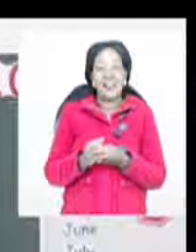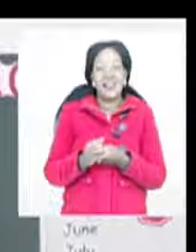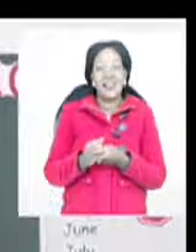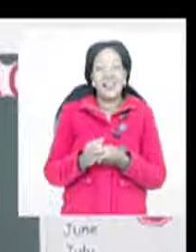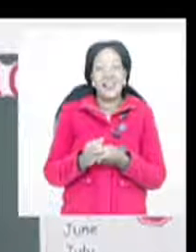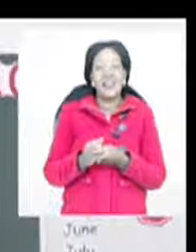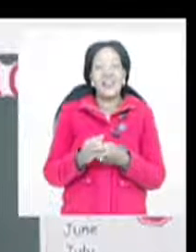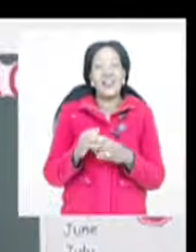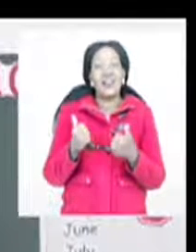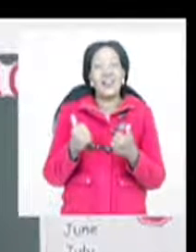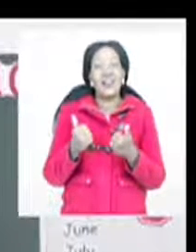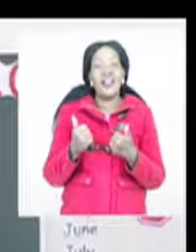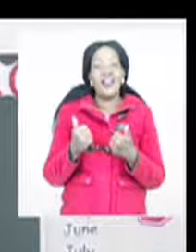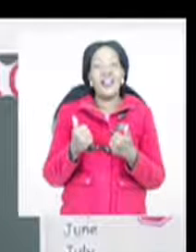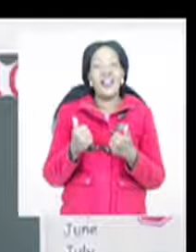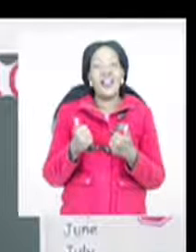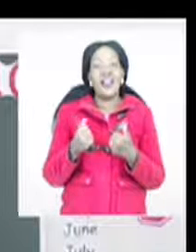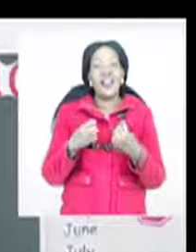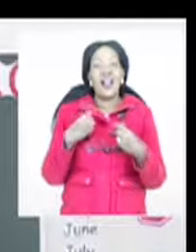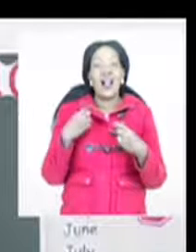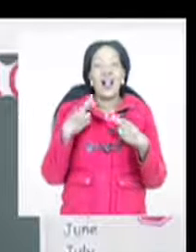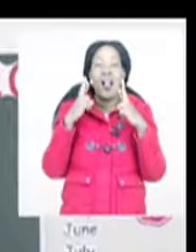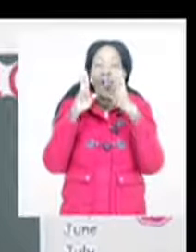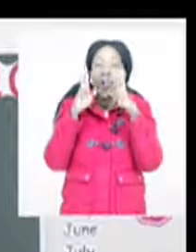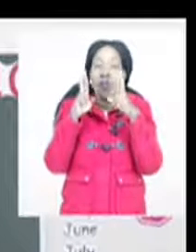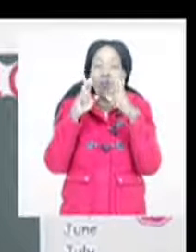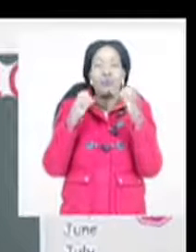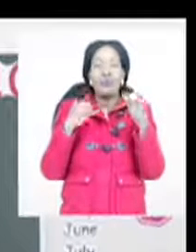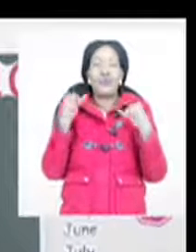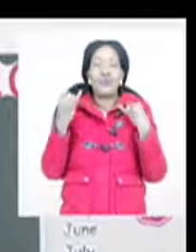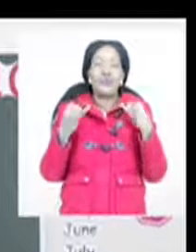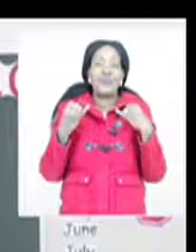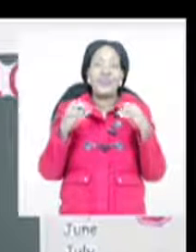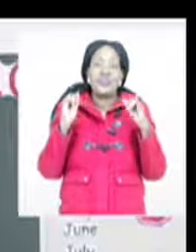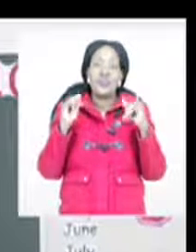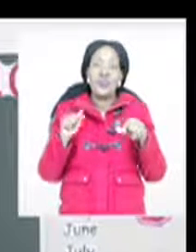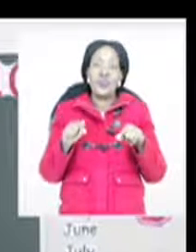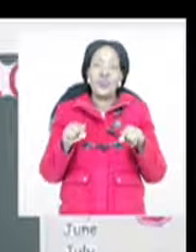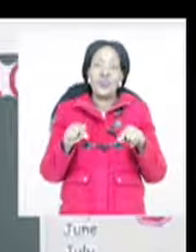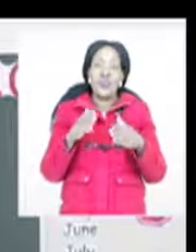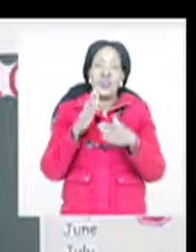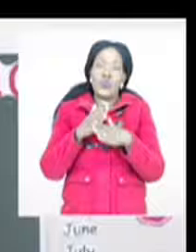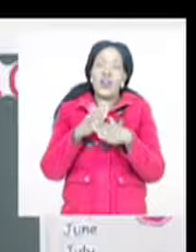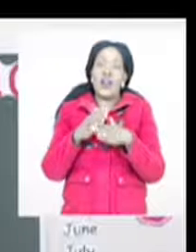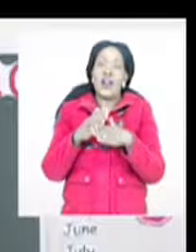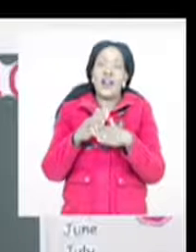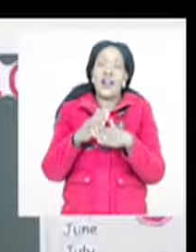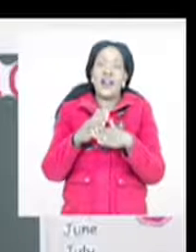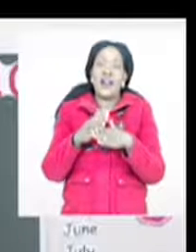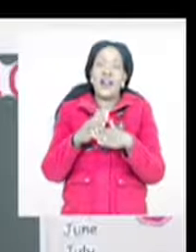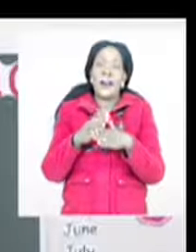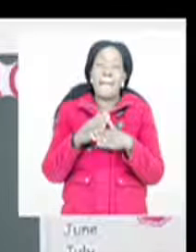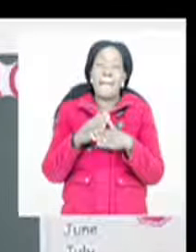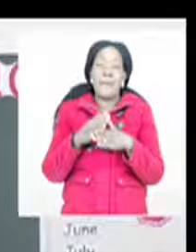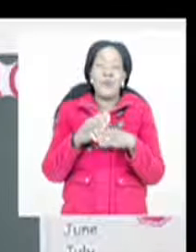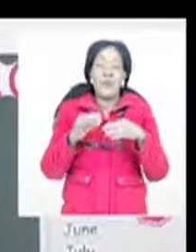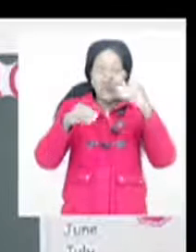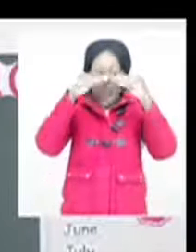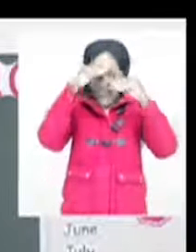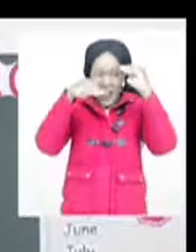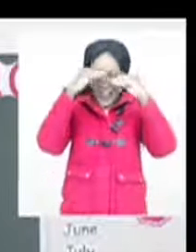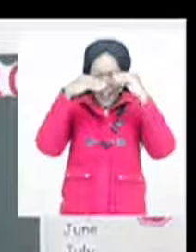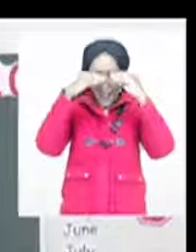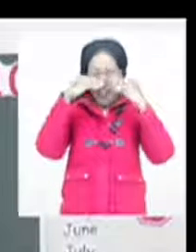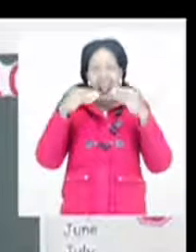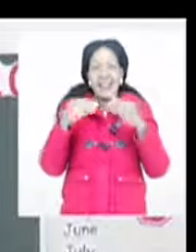Enjoy. Well, friends, I hope you enjoyed today's lesson. I thoroughly enjoyed it. We learned quite a bit today.